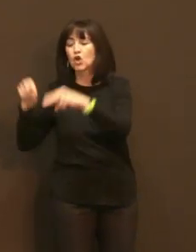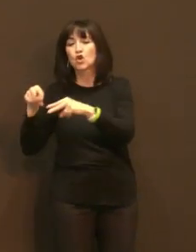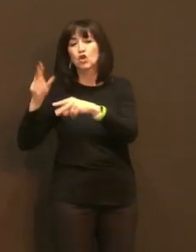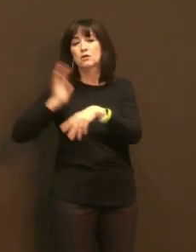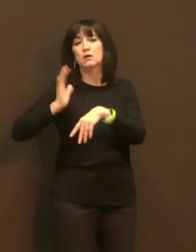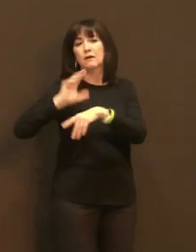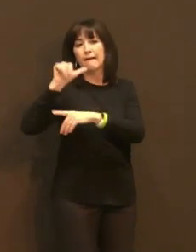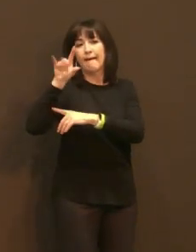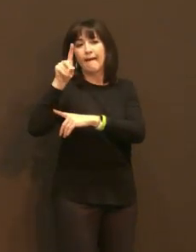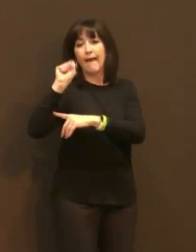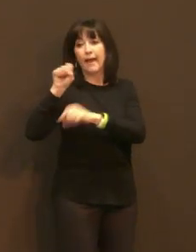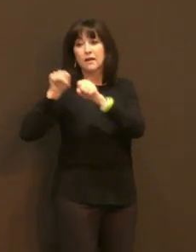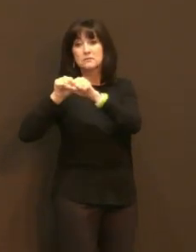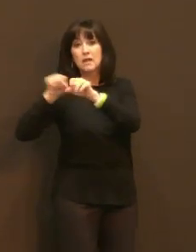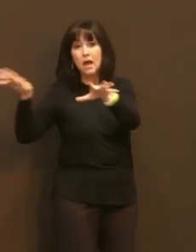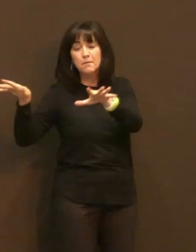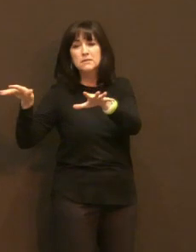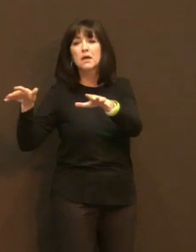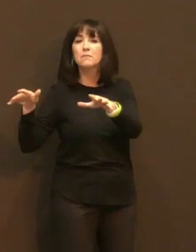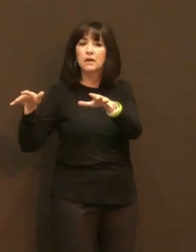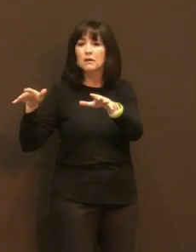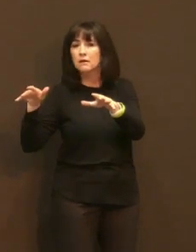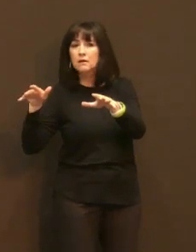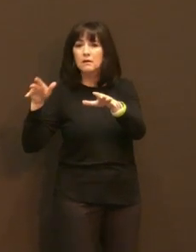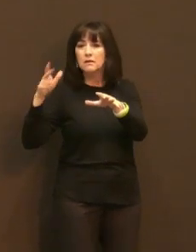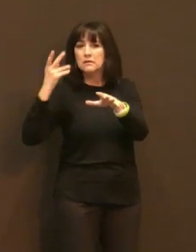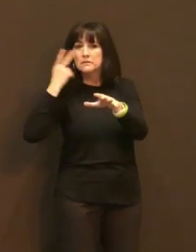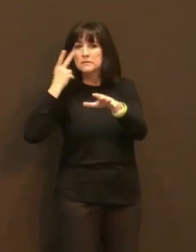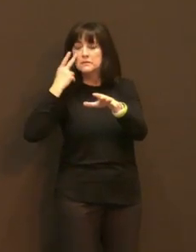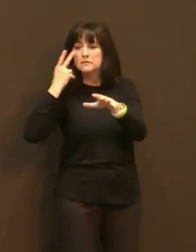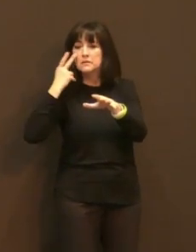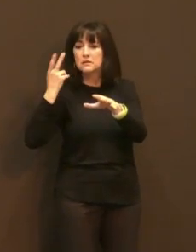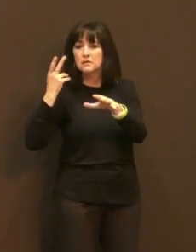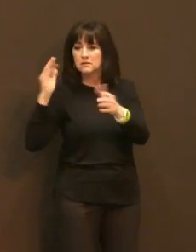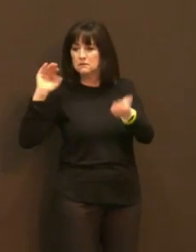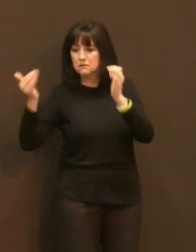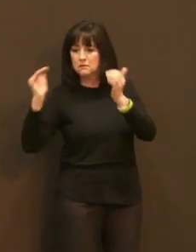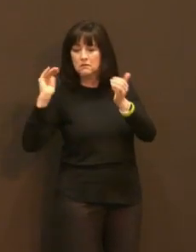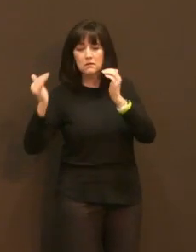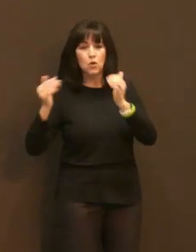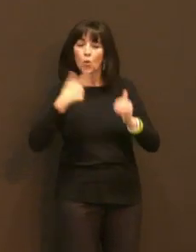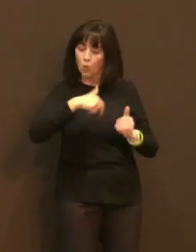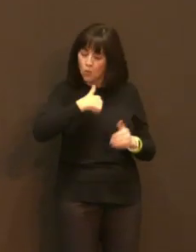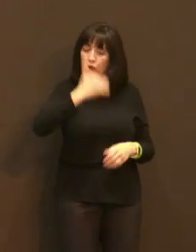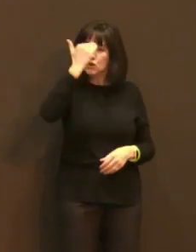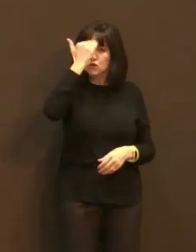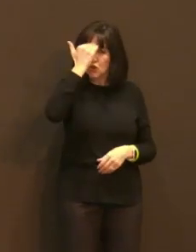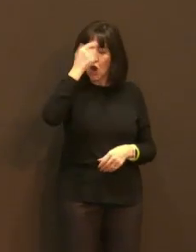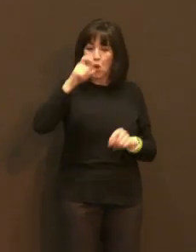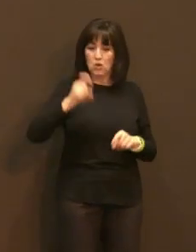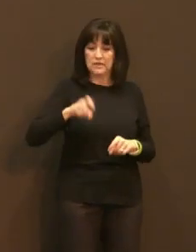is uncharted territory. We know that we need to go to an intense testing, isolation,